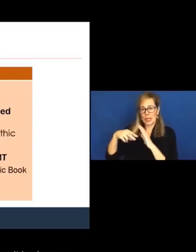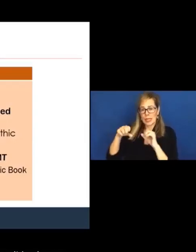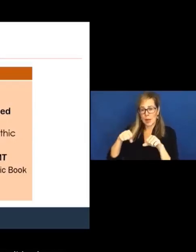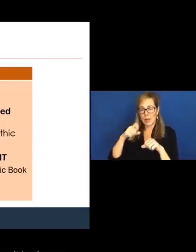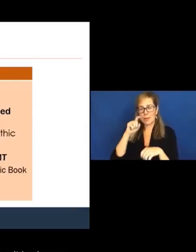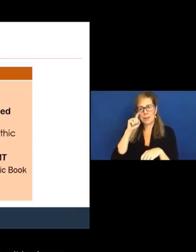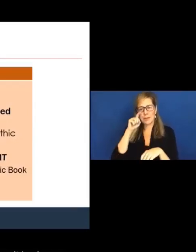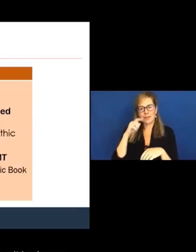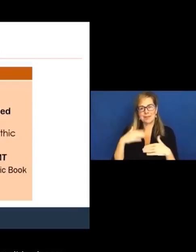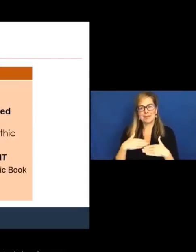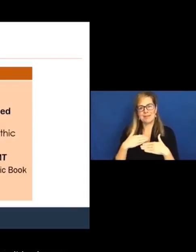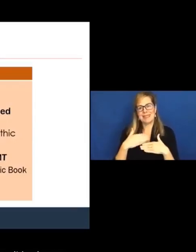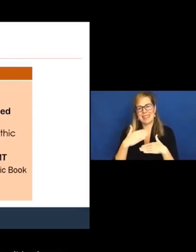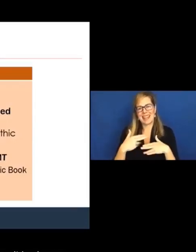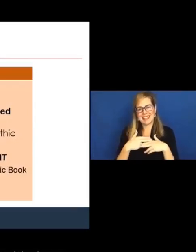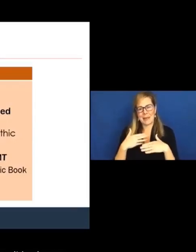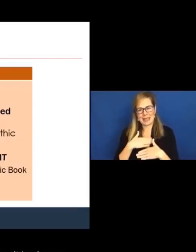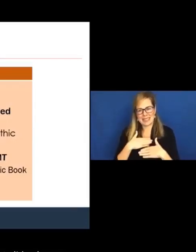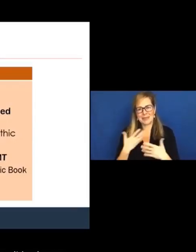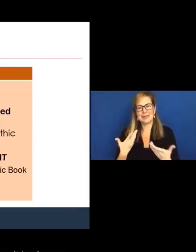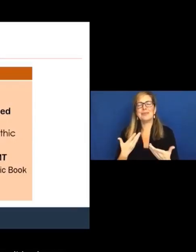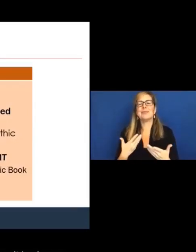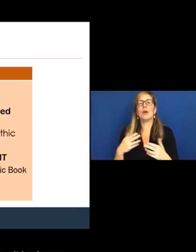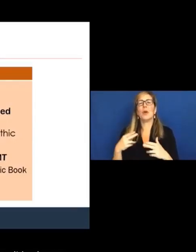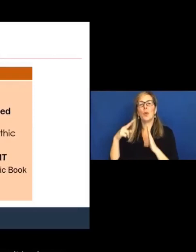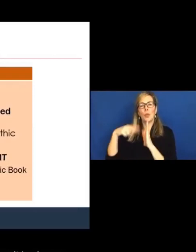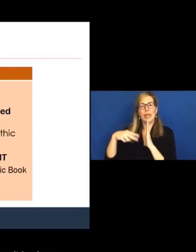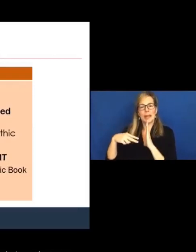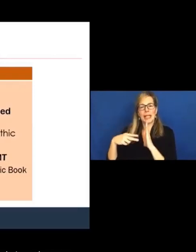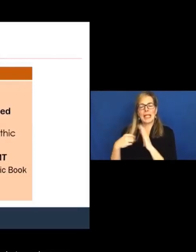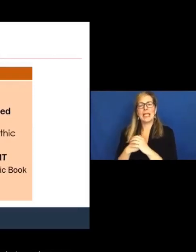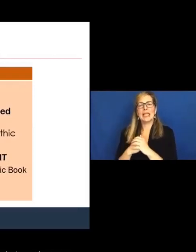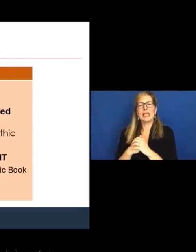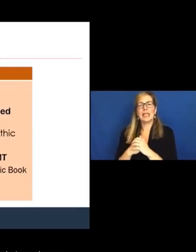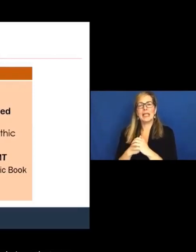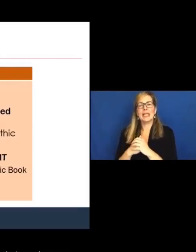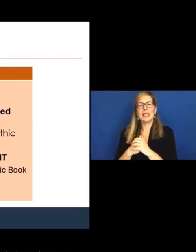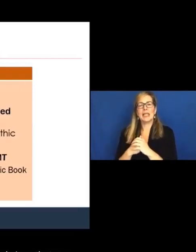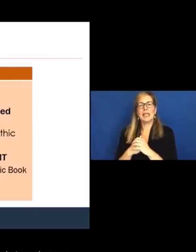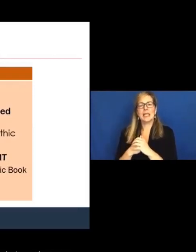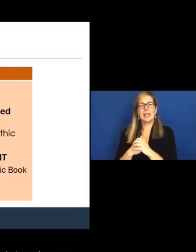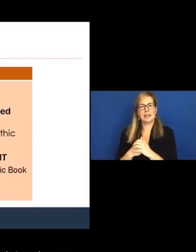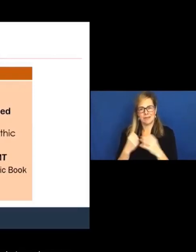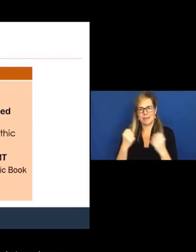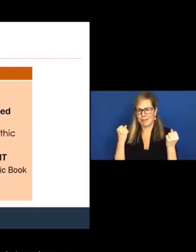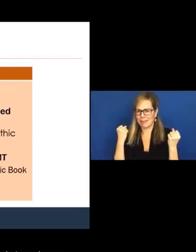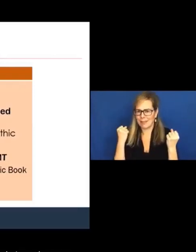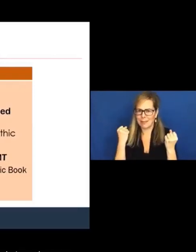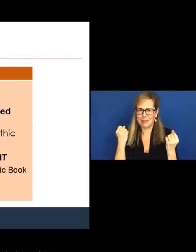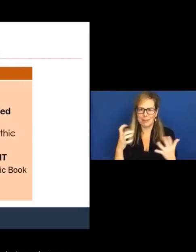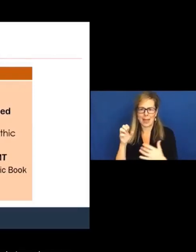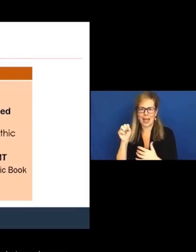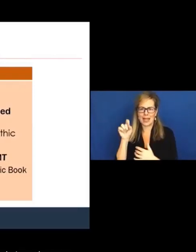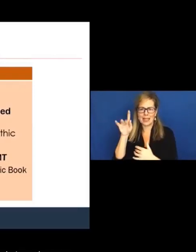Next slide, please. As far as readability, as you know, we may have many styles of fonts